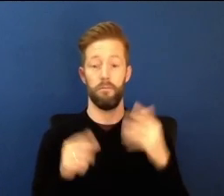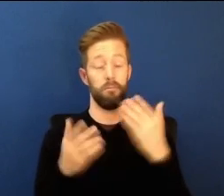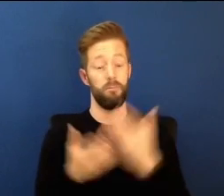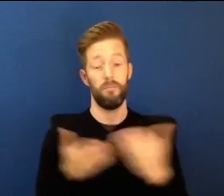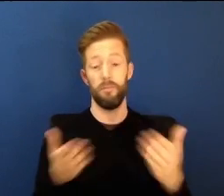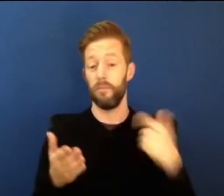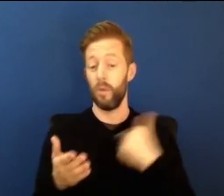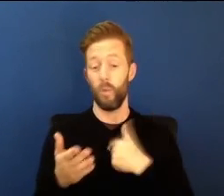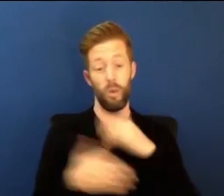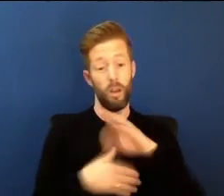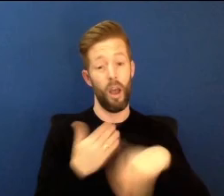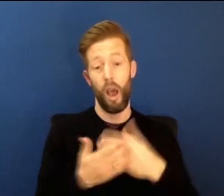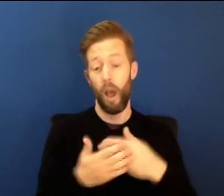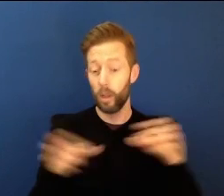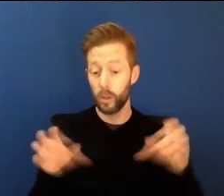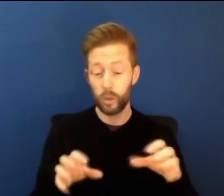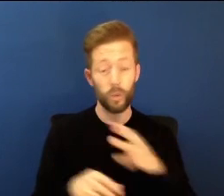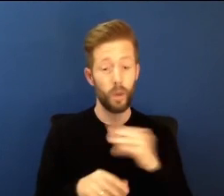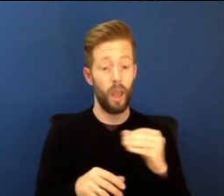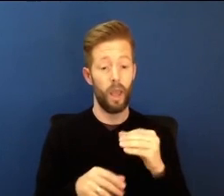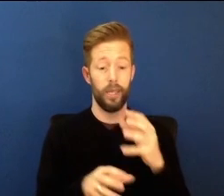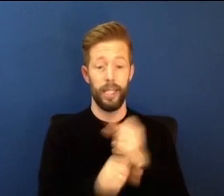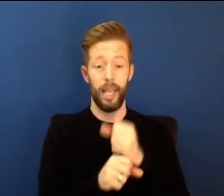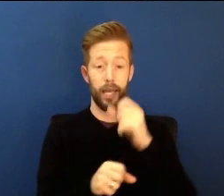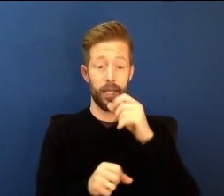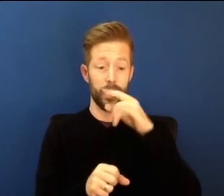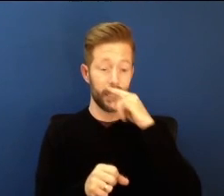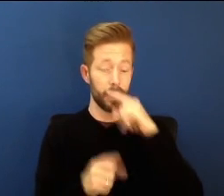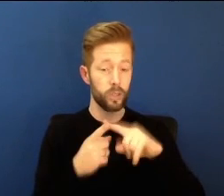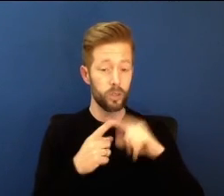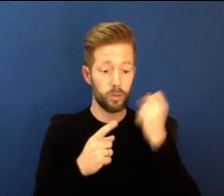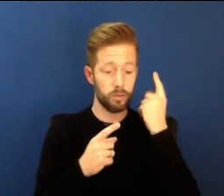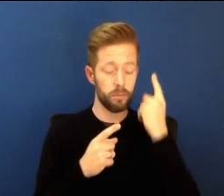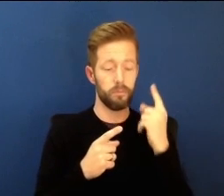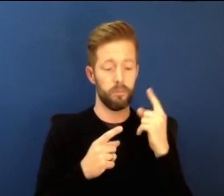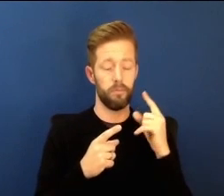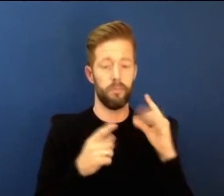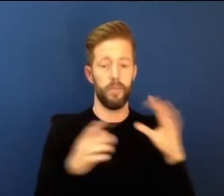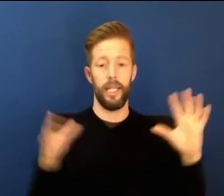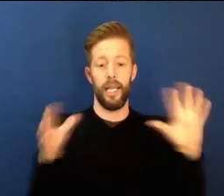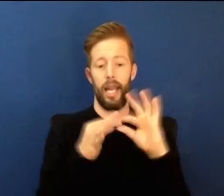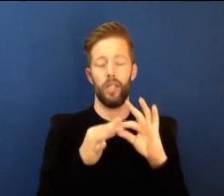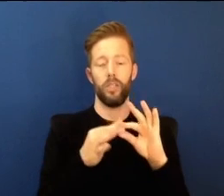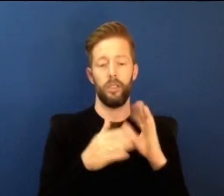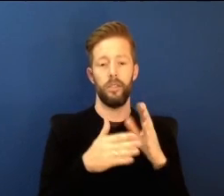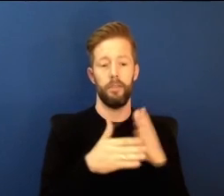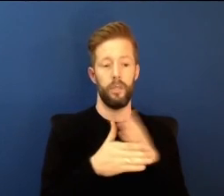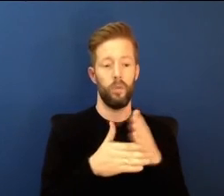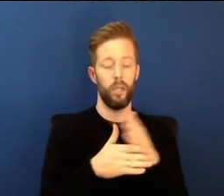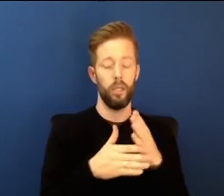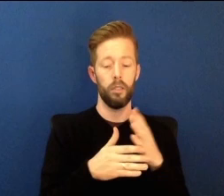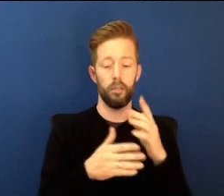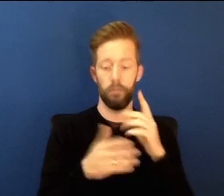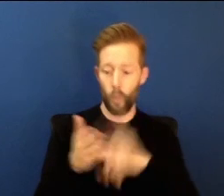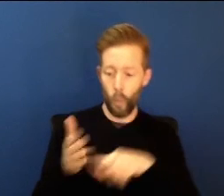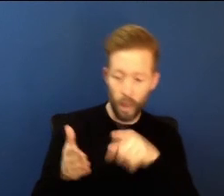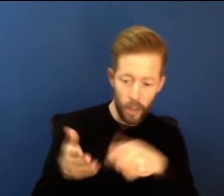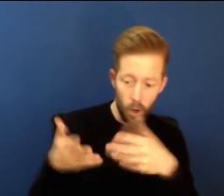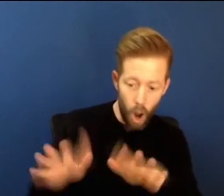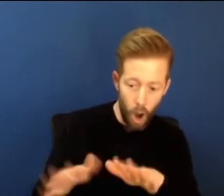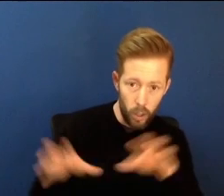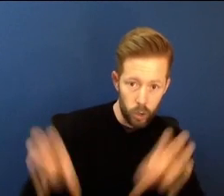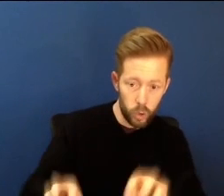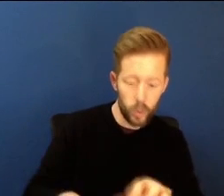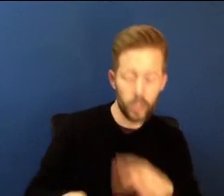But it's things that we all do. And it's just getting kids to understand the connections between what they're already